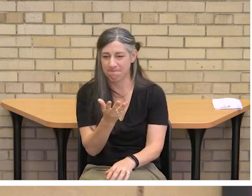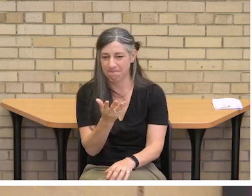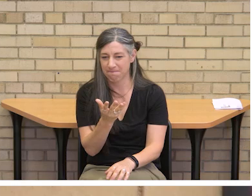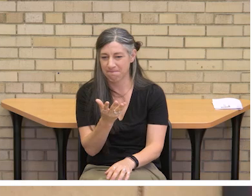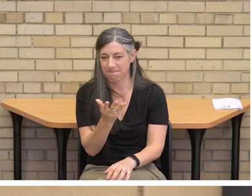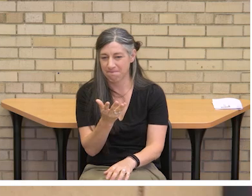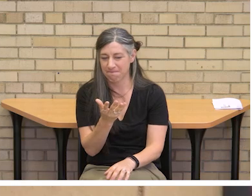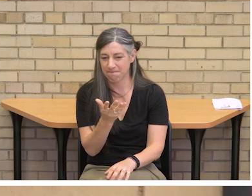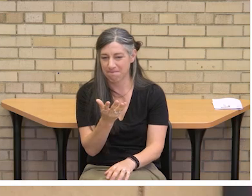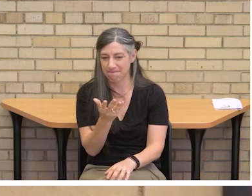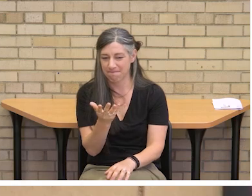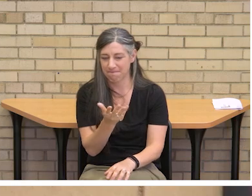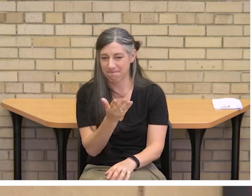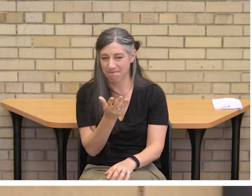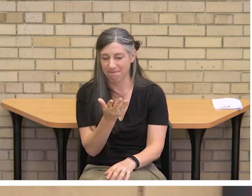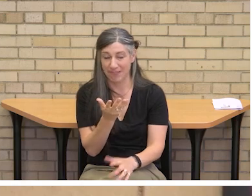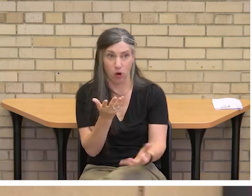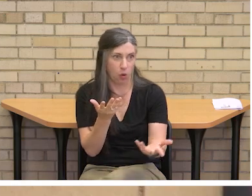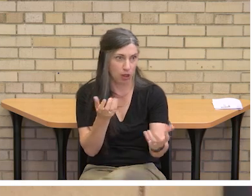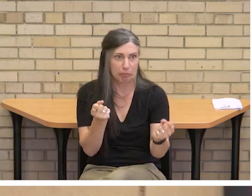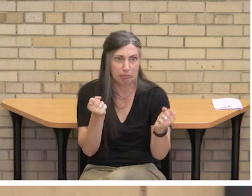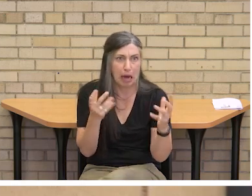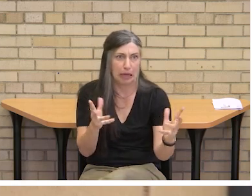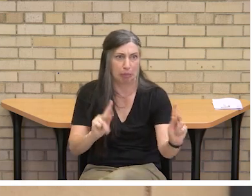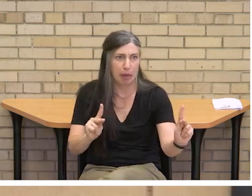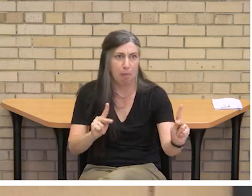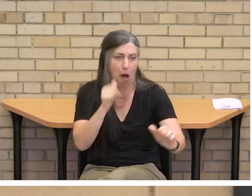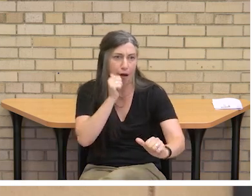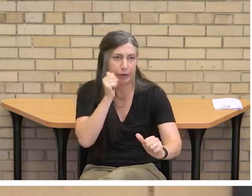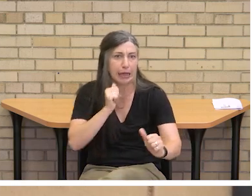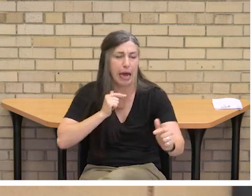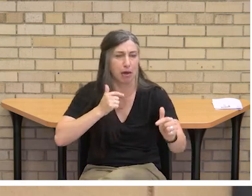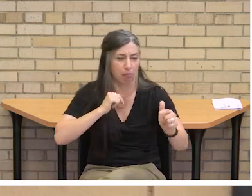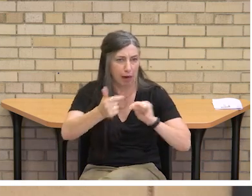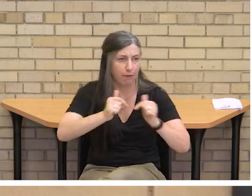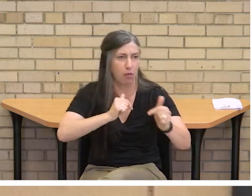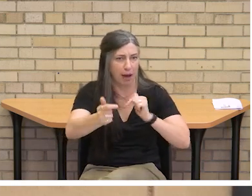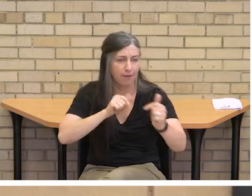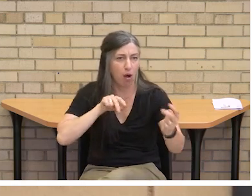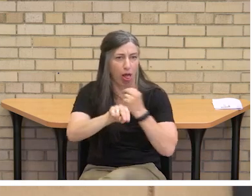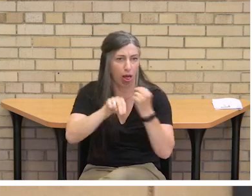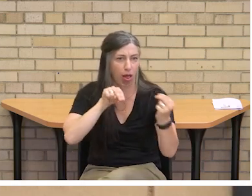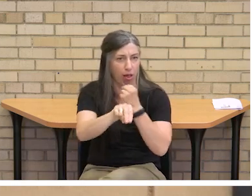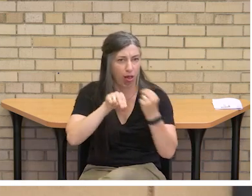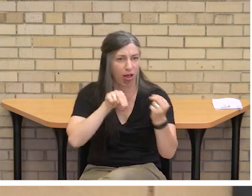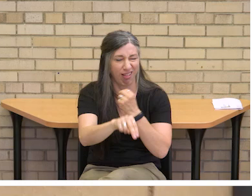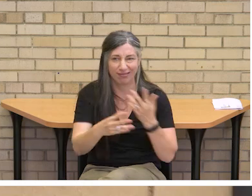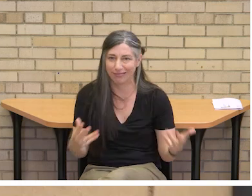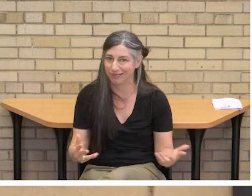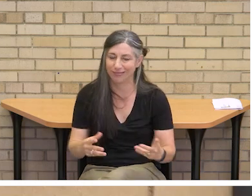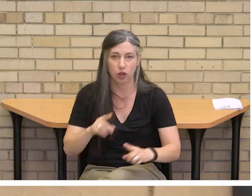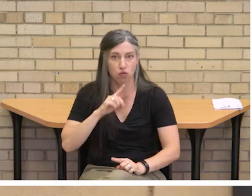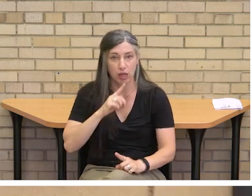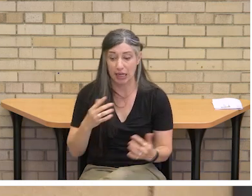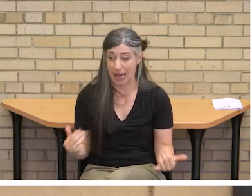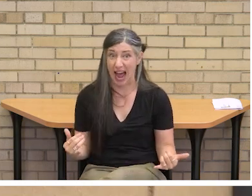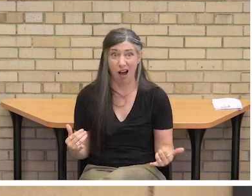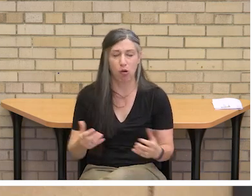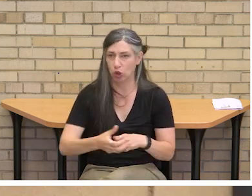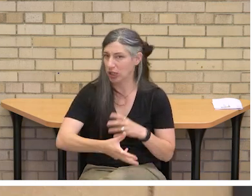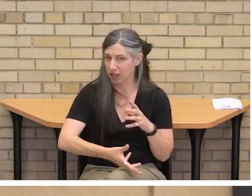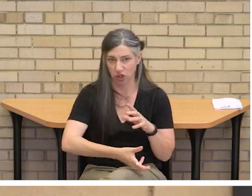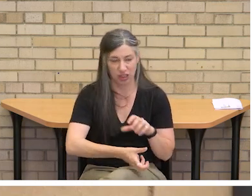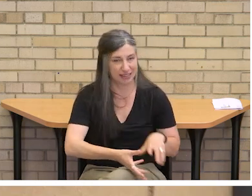I think for the type of abuse that it gets. So with what we're doing now, they are removing